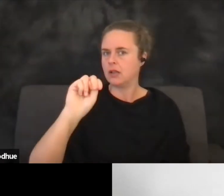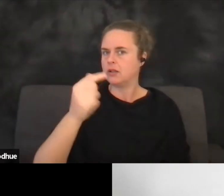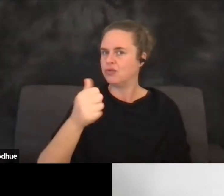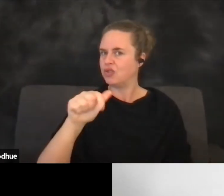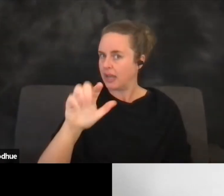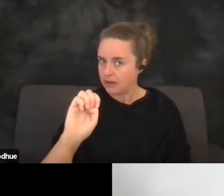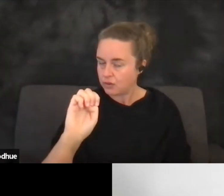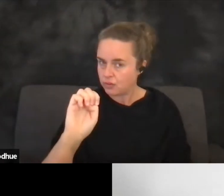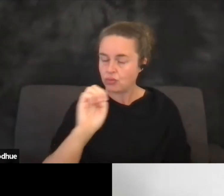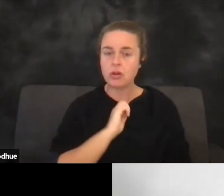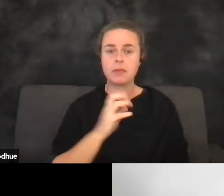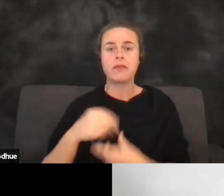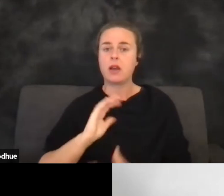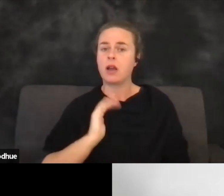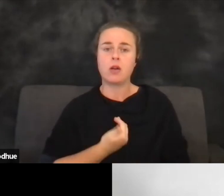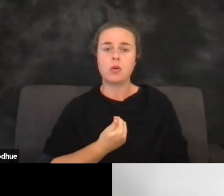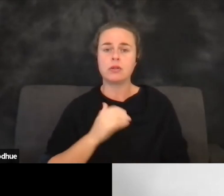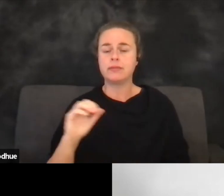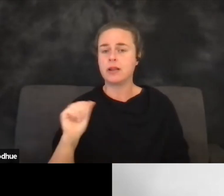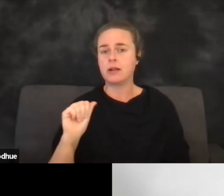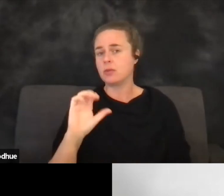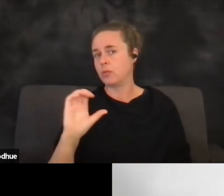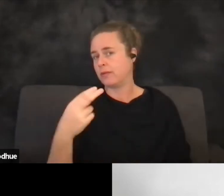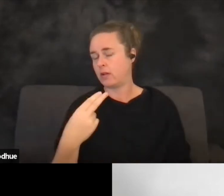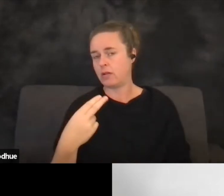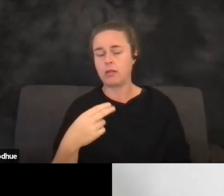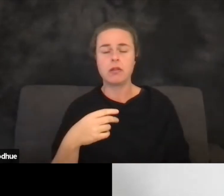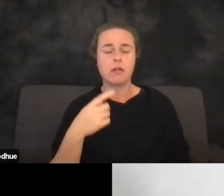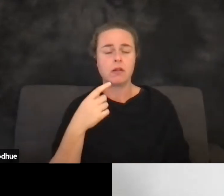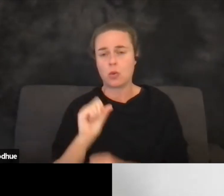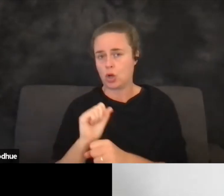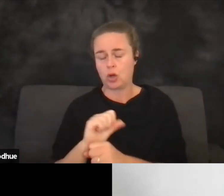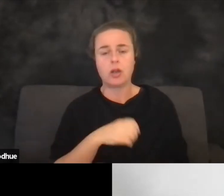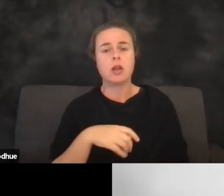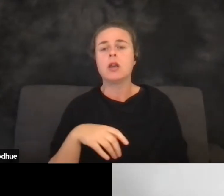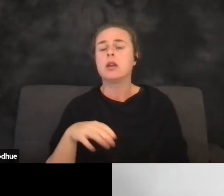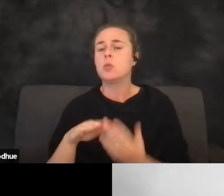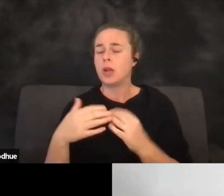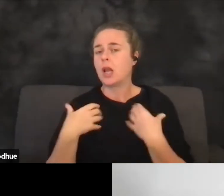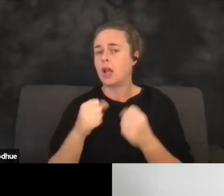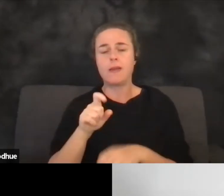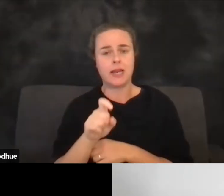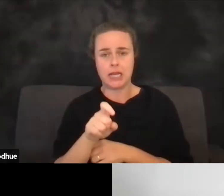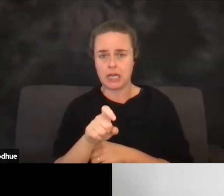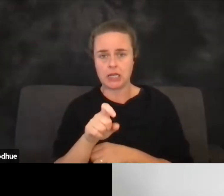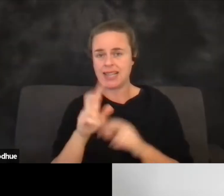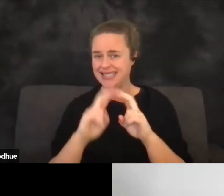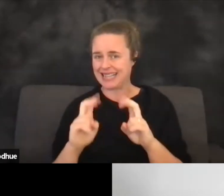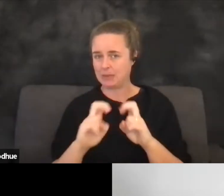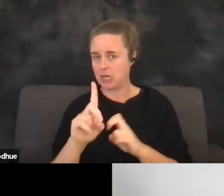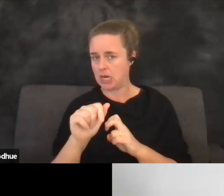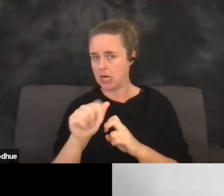our accountable community for health work. The community health needs assessment data is going to be released soon at the beginning of